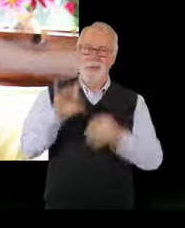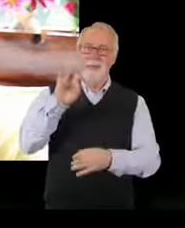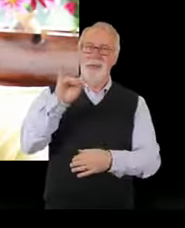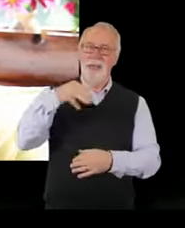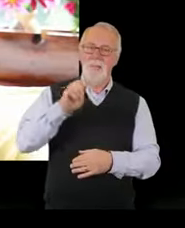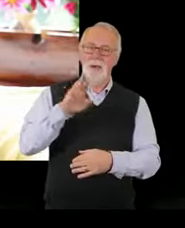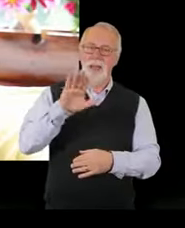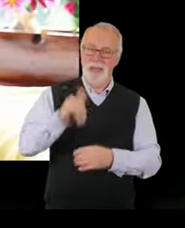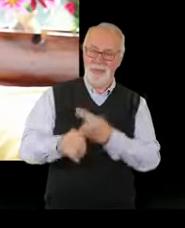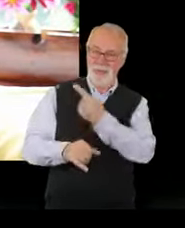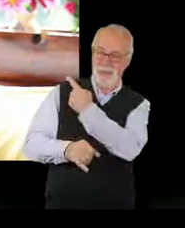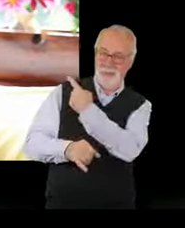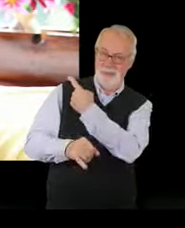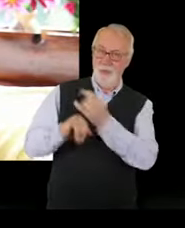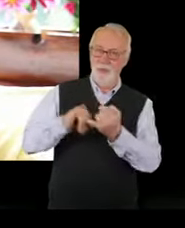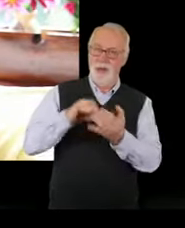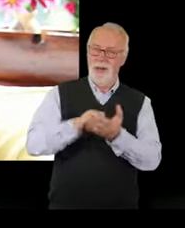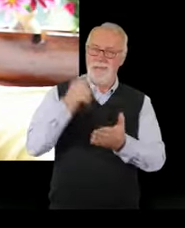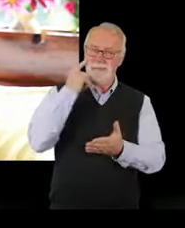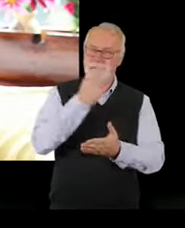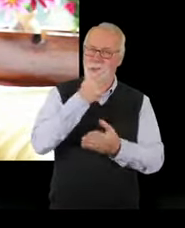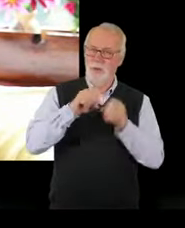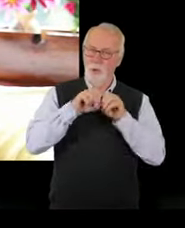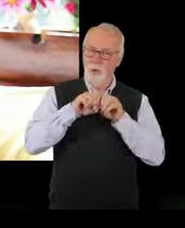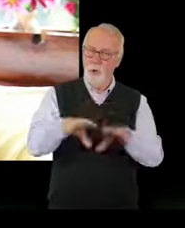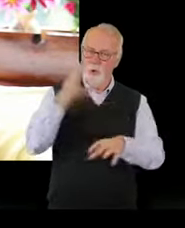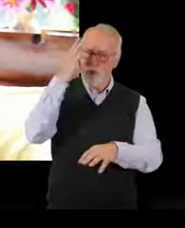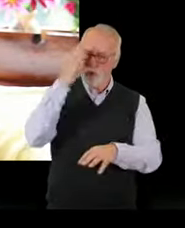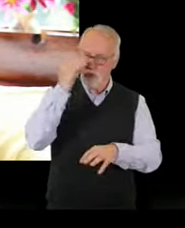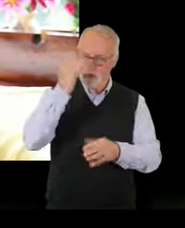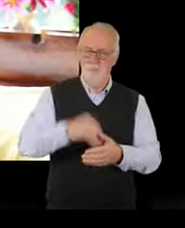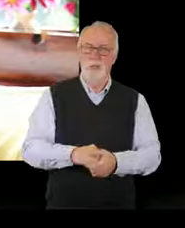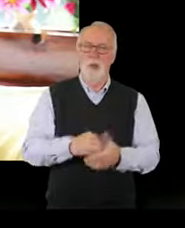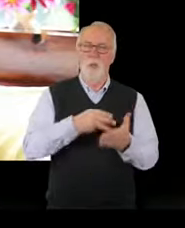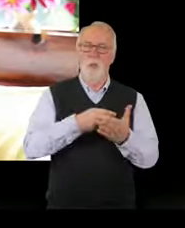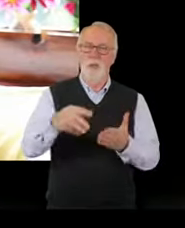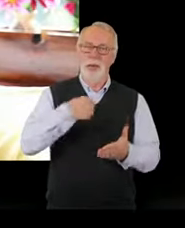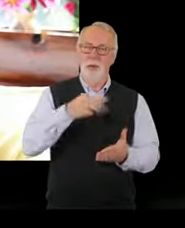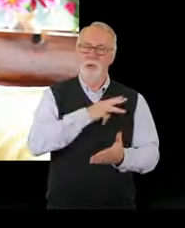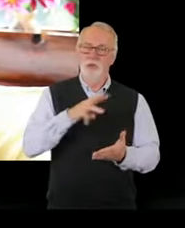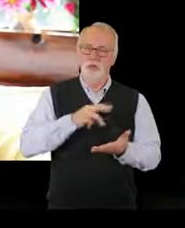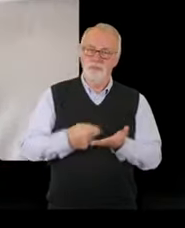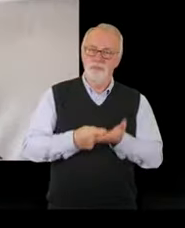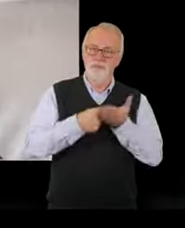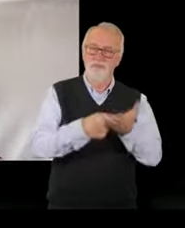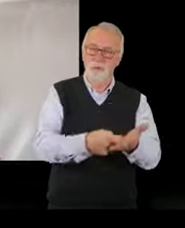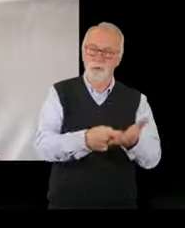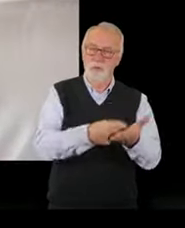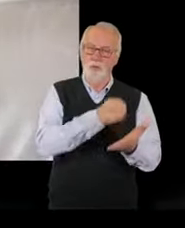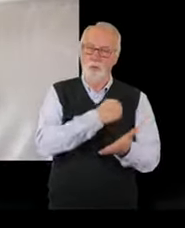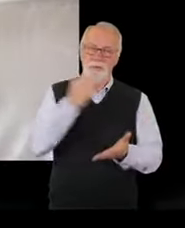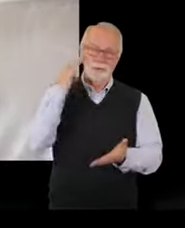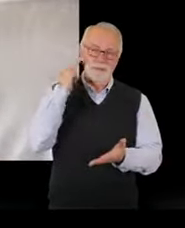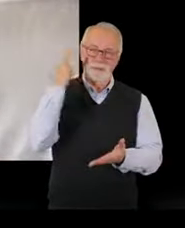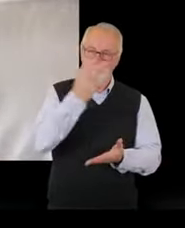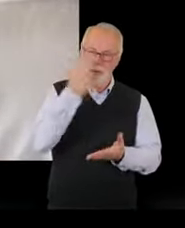vision clinic. And they were the ones that put me in touch with social services. Well I was